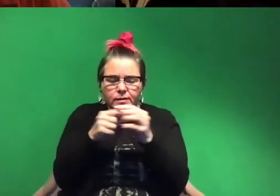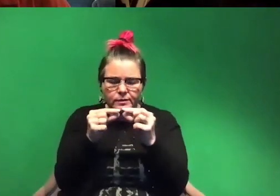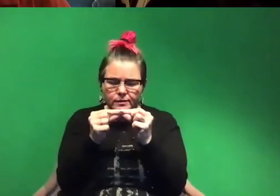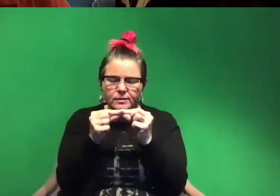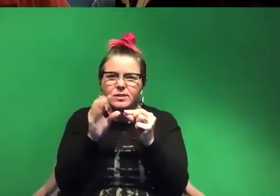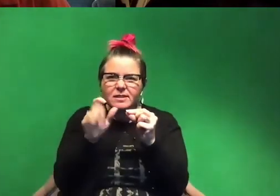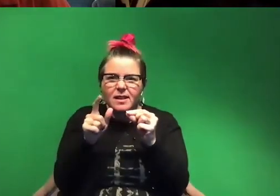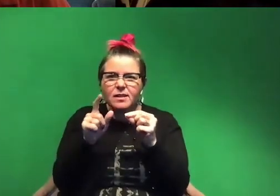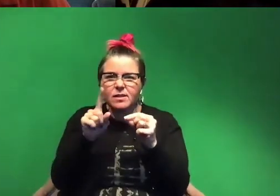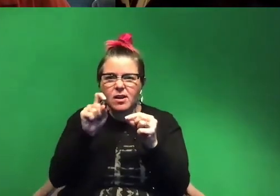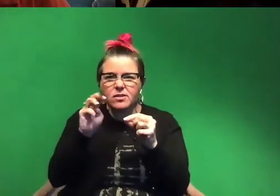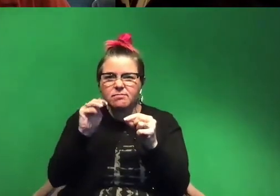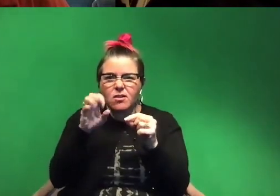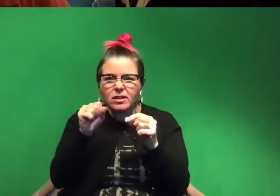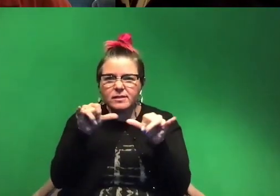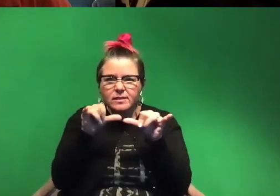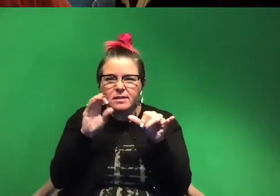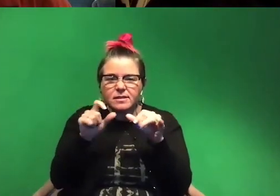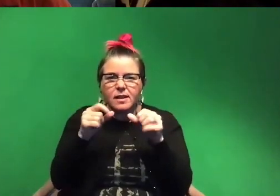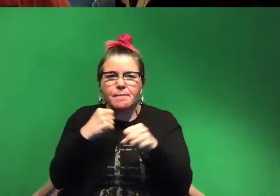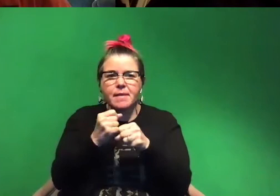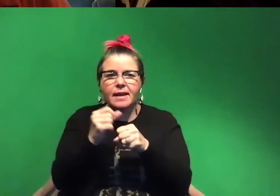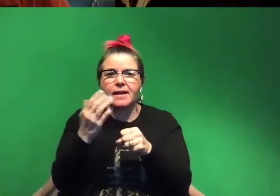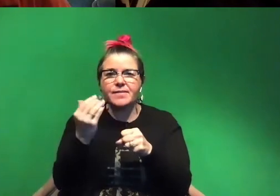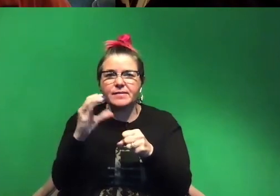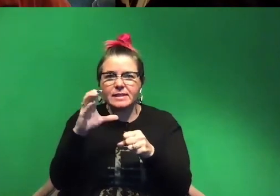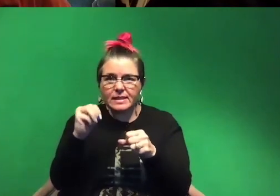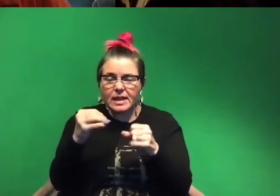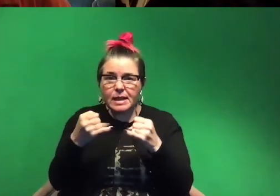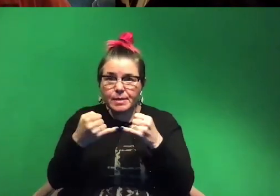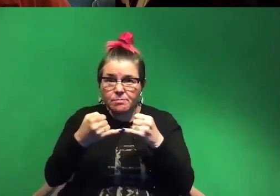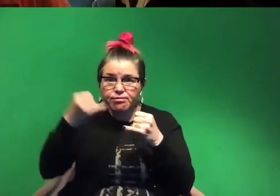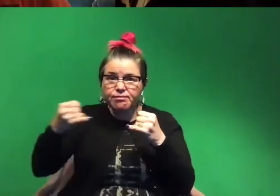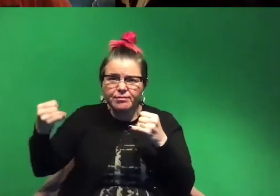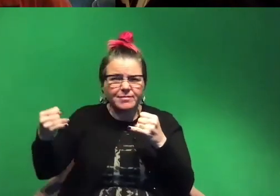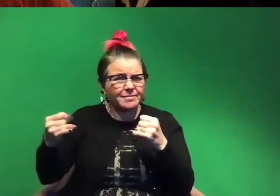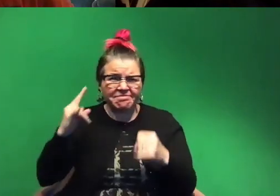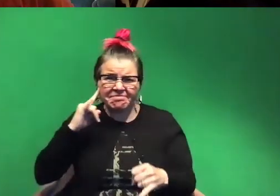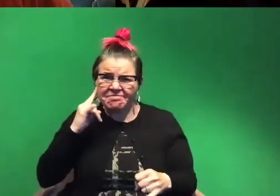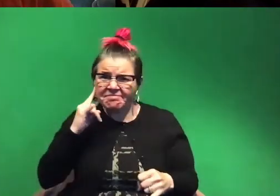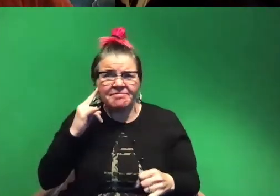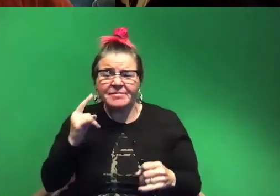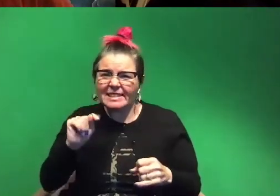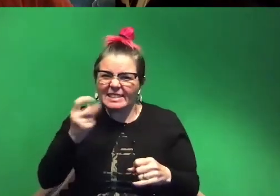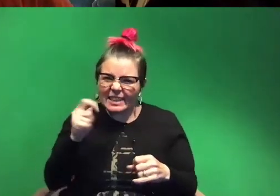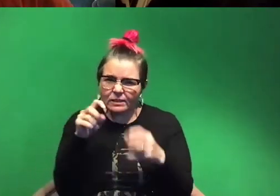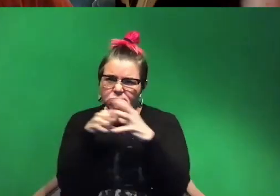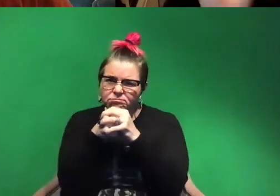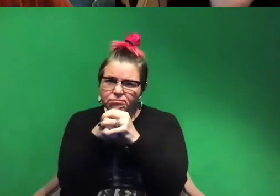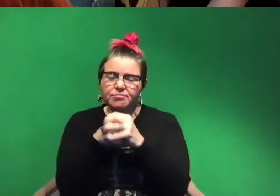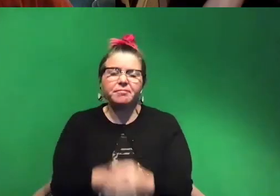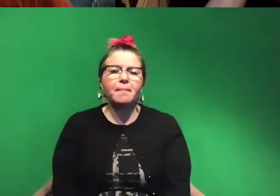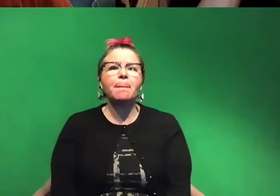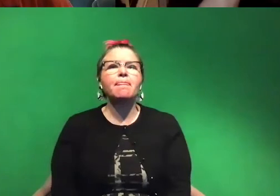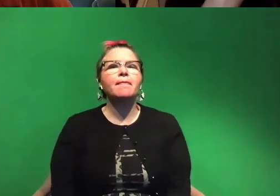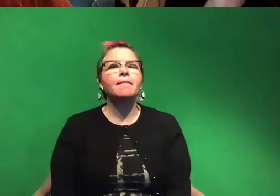100 micron size cell, creating a 15 centimeter long thread, all tightly compacted. So is it all